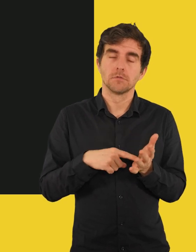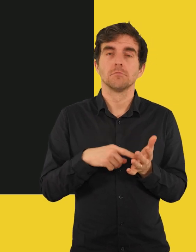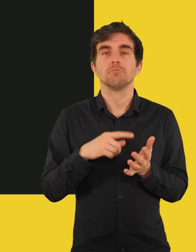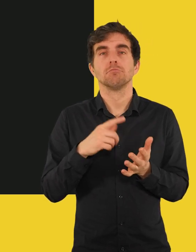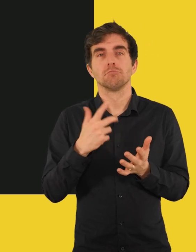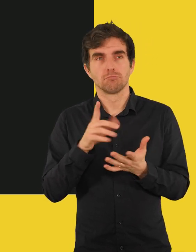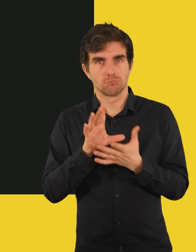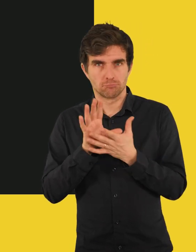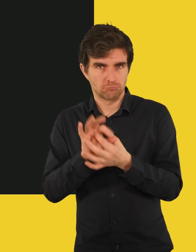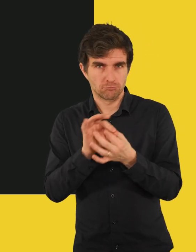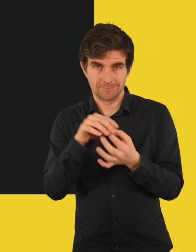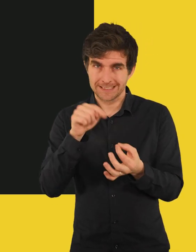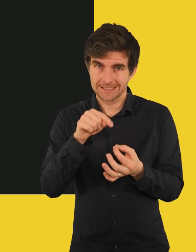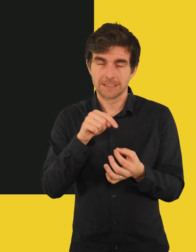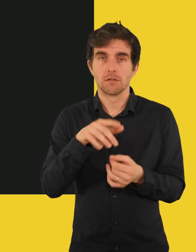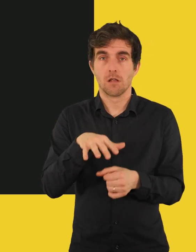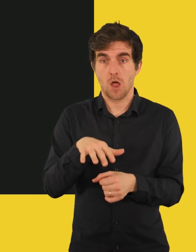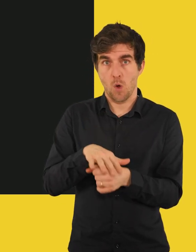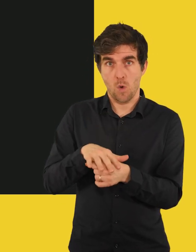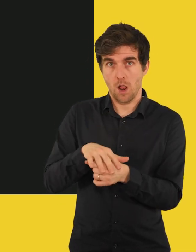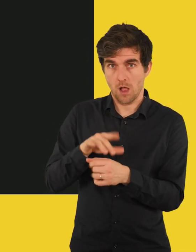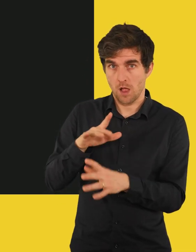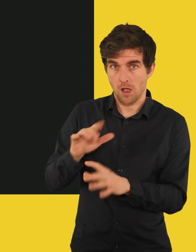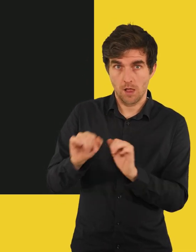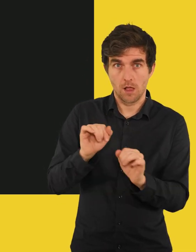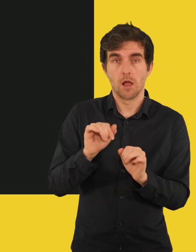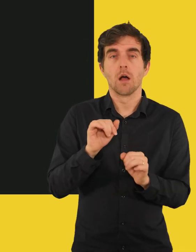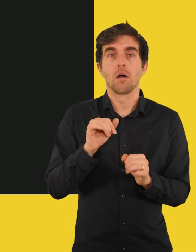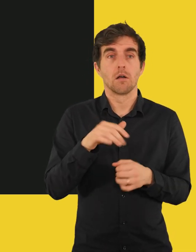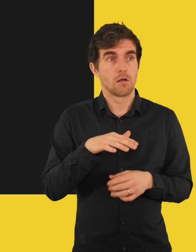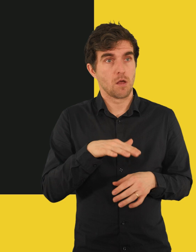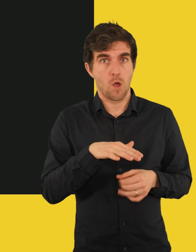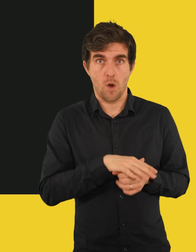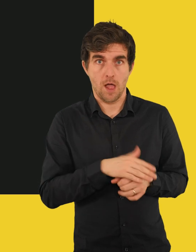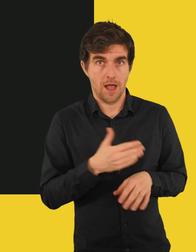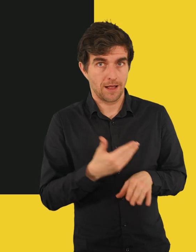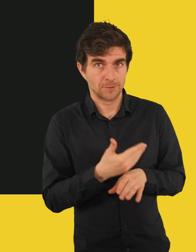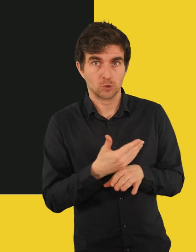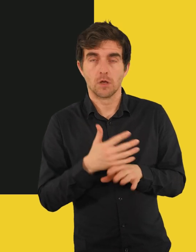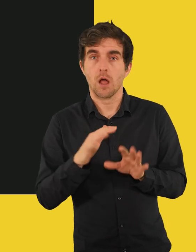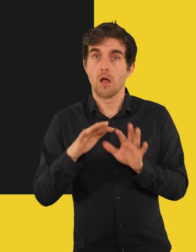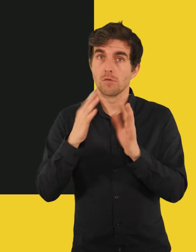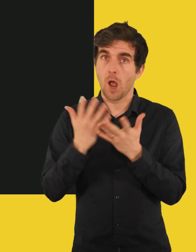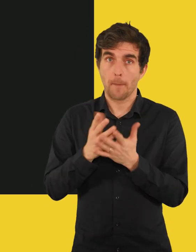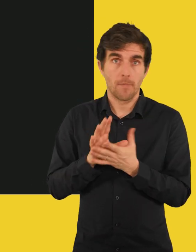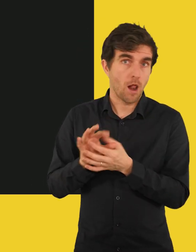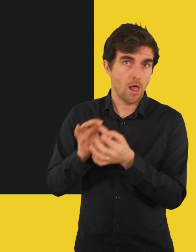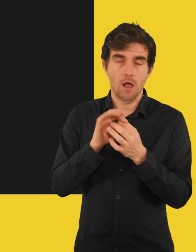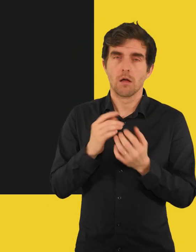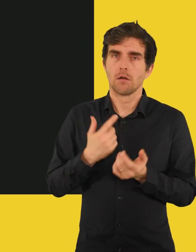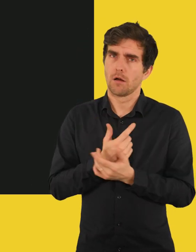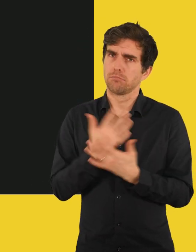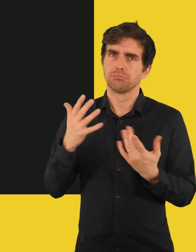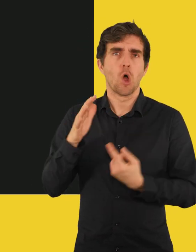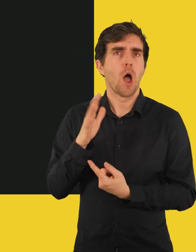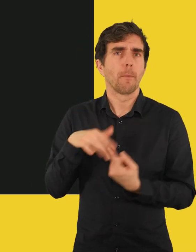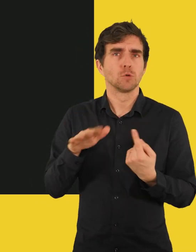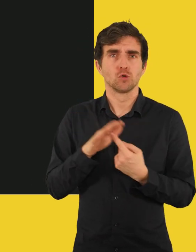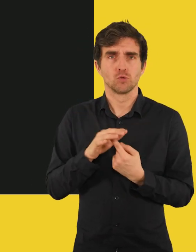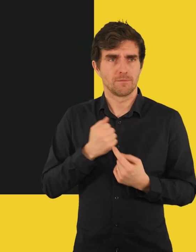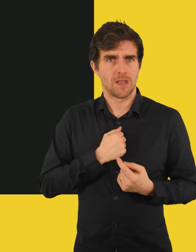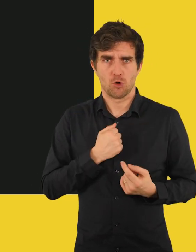Art. But like you said, the connection, the local connection and the local action and global connection. We have a